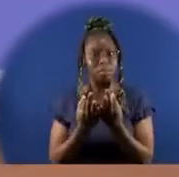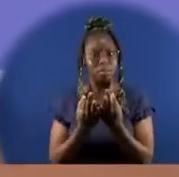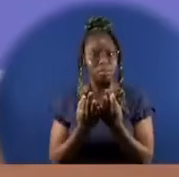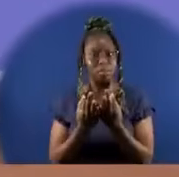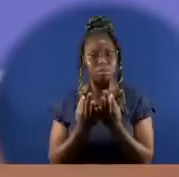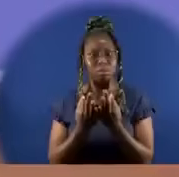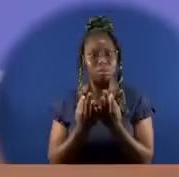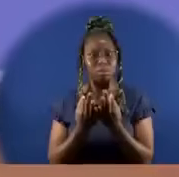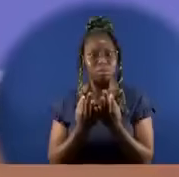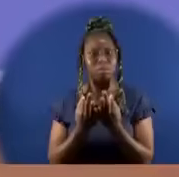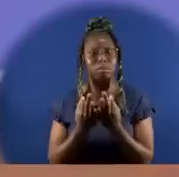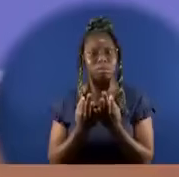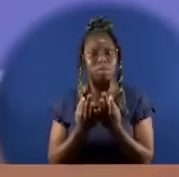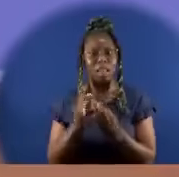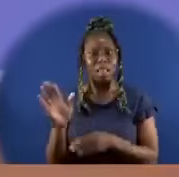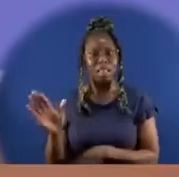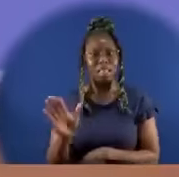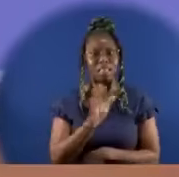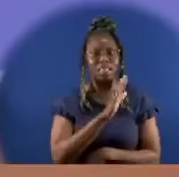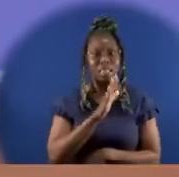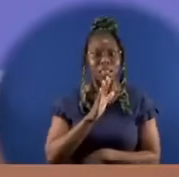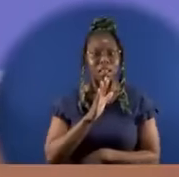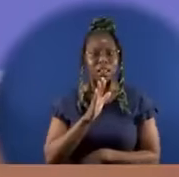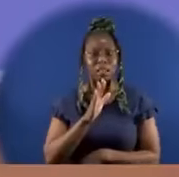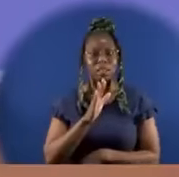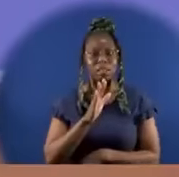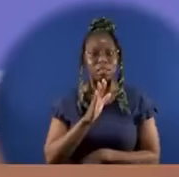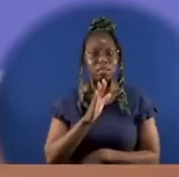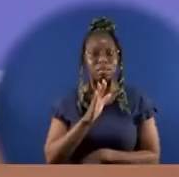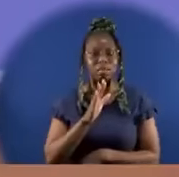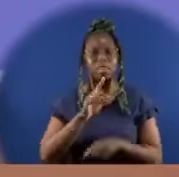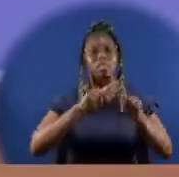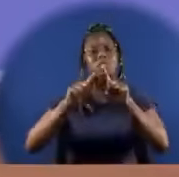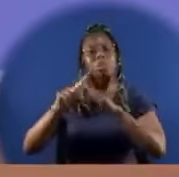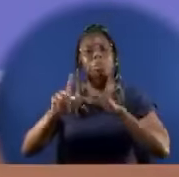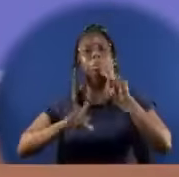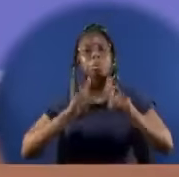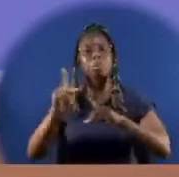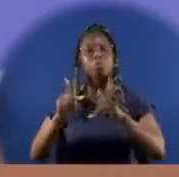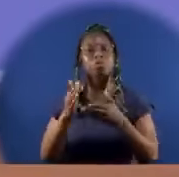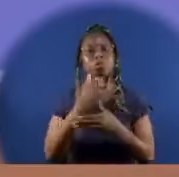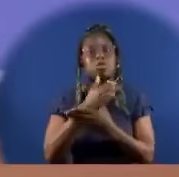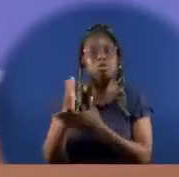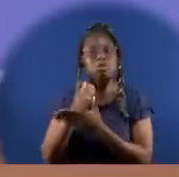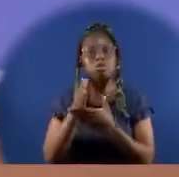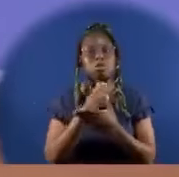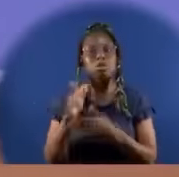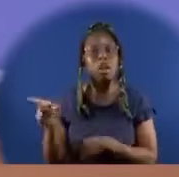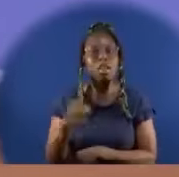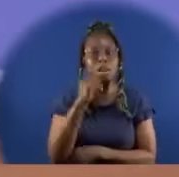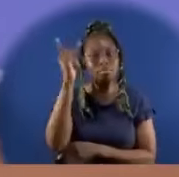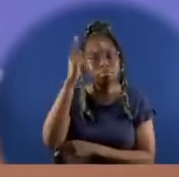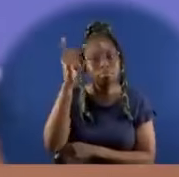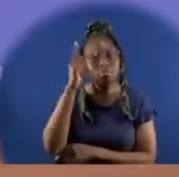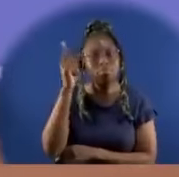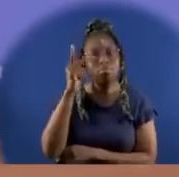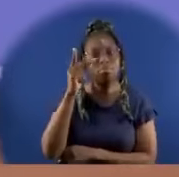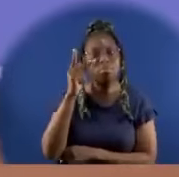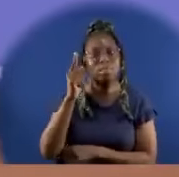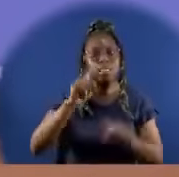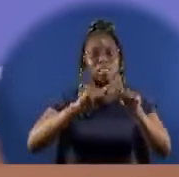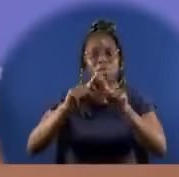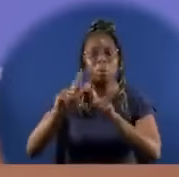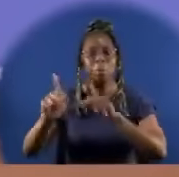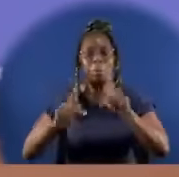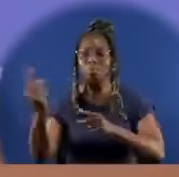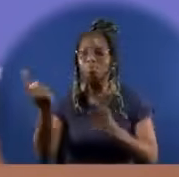their Bill Lawson reflections. As I was walking through the halls of Hampton Ministers Conference, people just kept coming up to me. Your